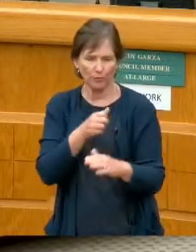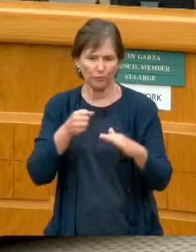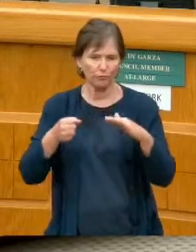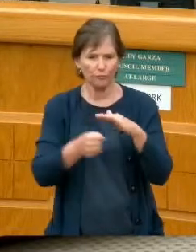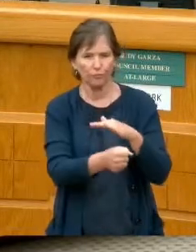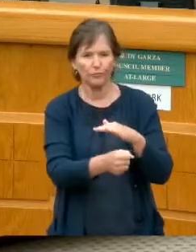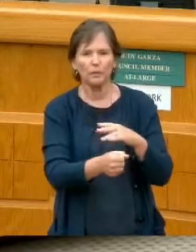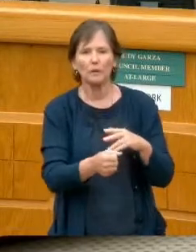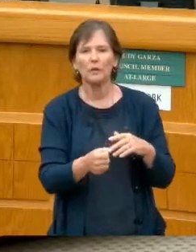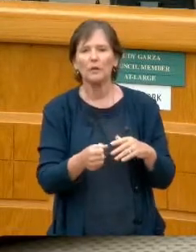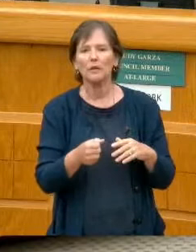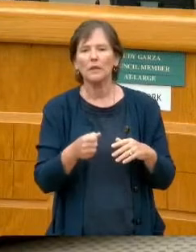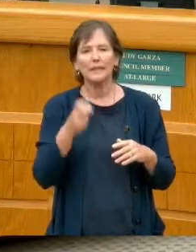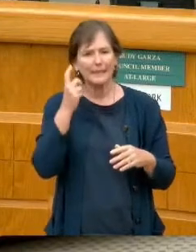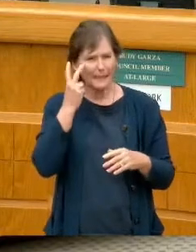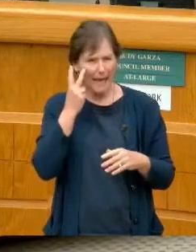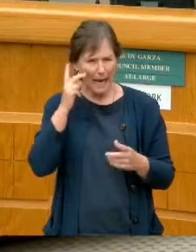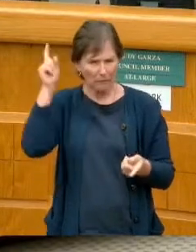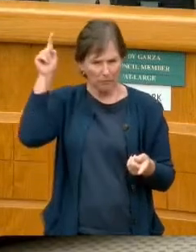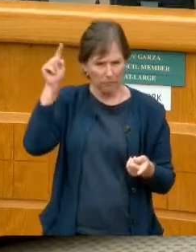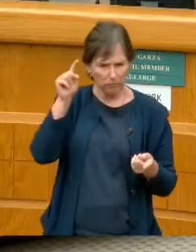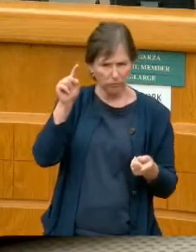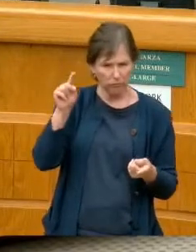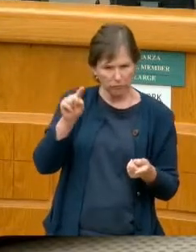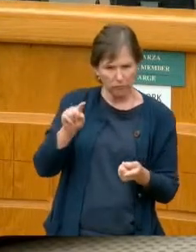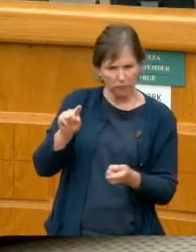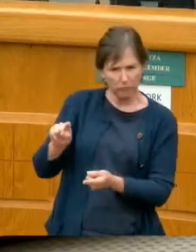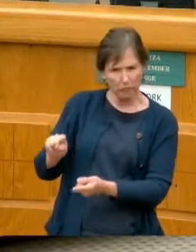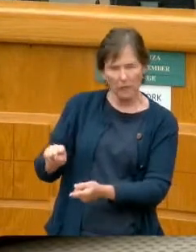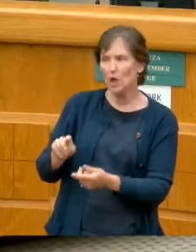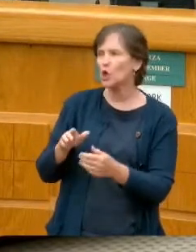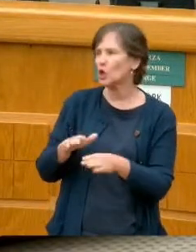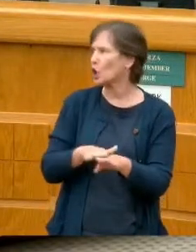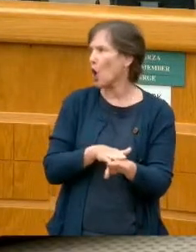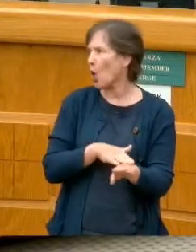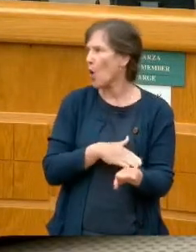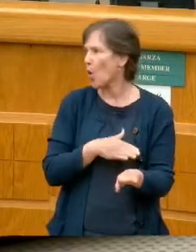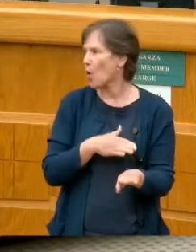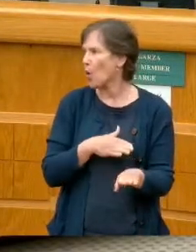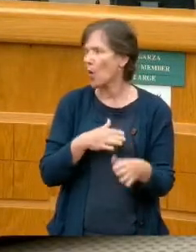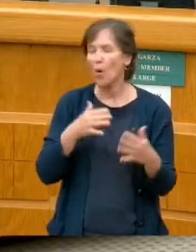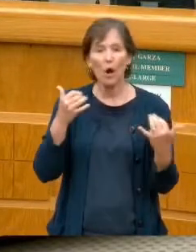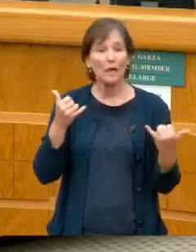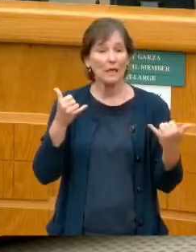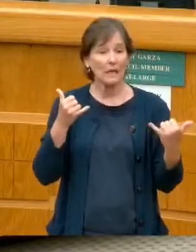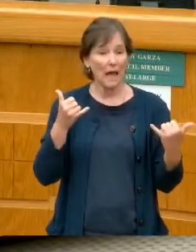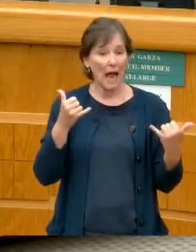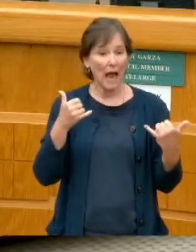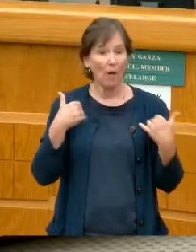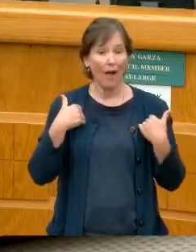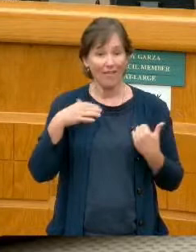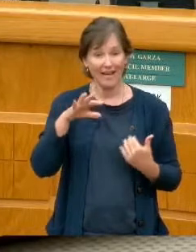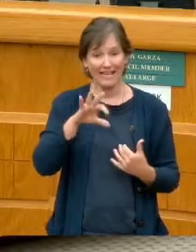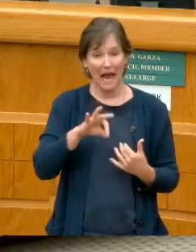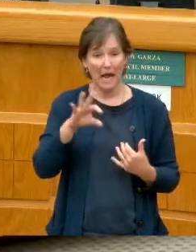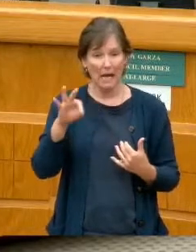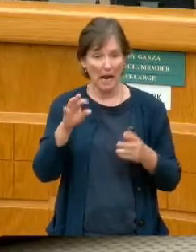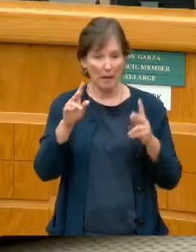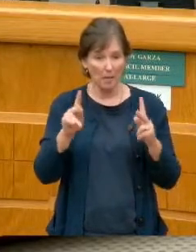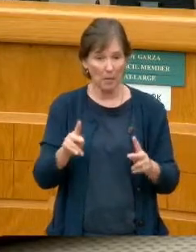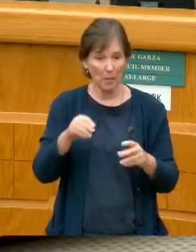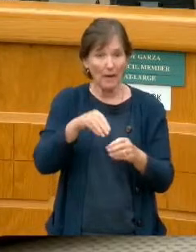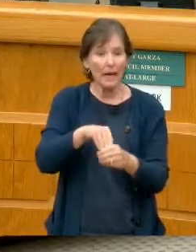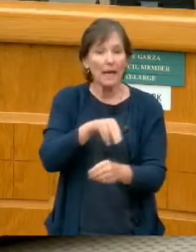see we have a slow decrease over time, which is good. Today, there's 99 persons in the hospital who are recovering